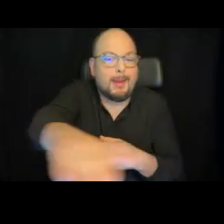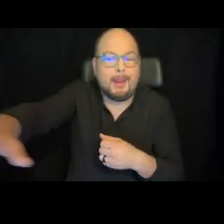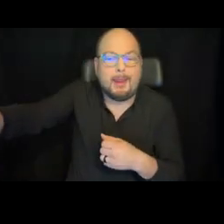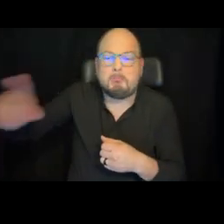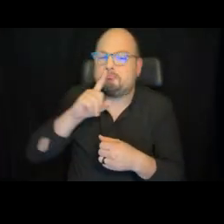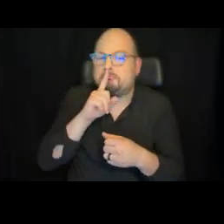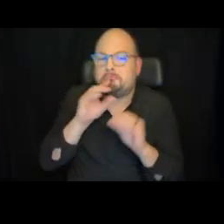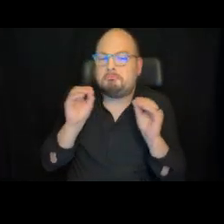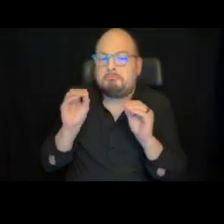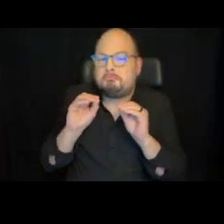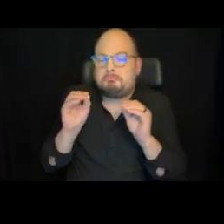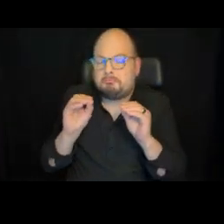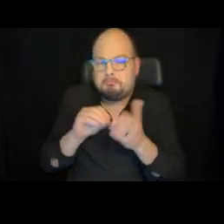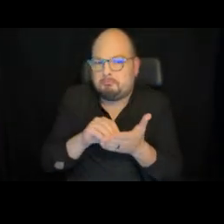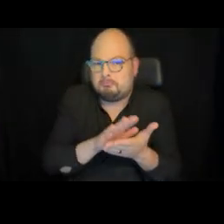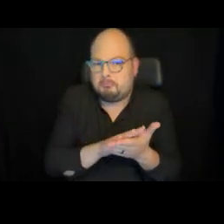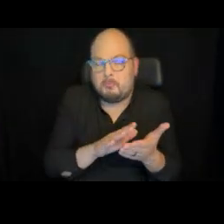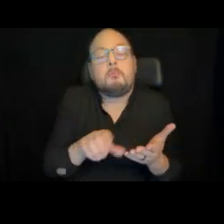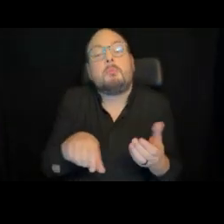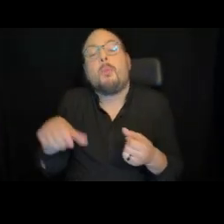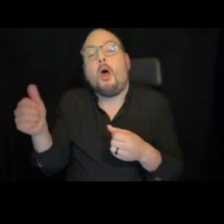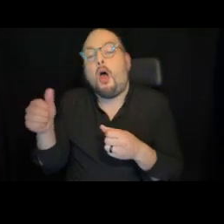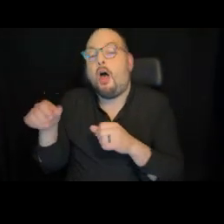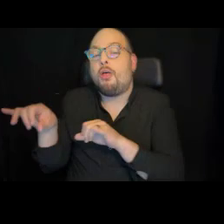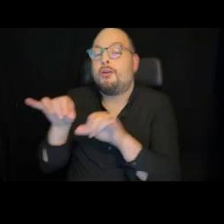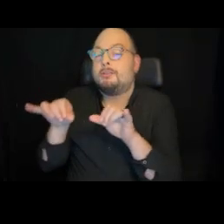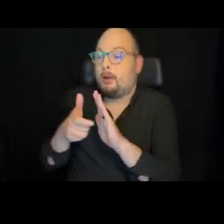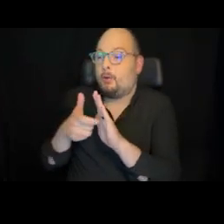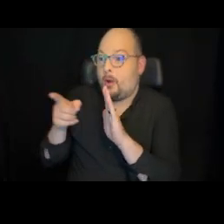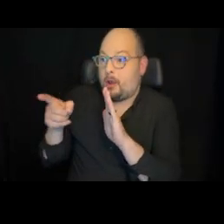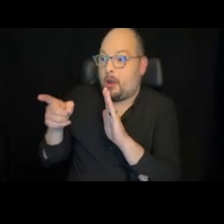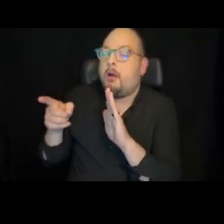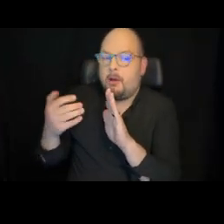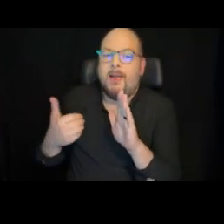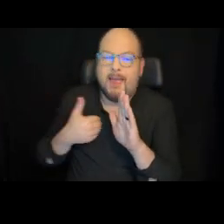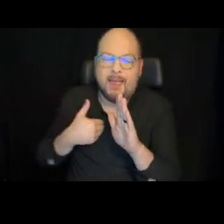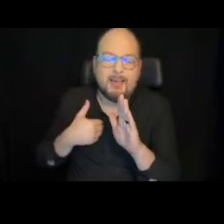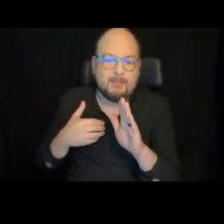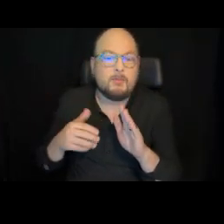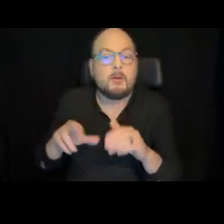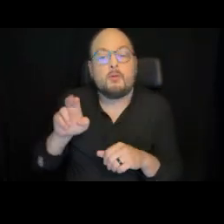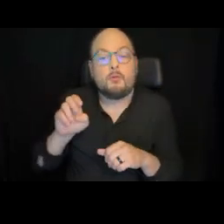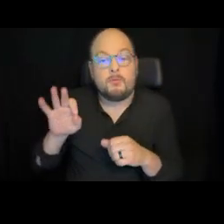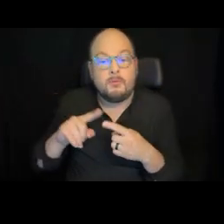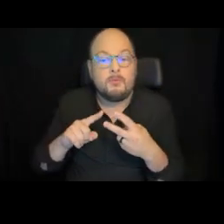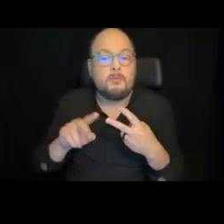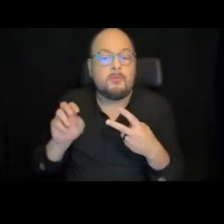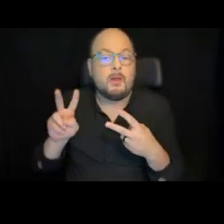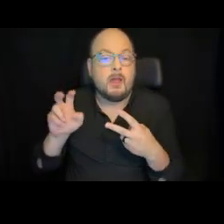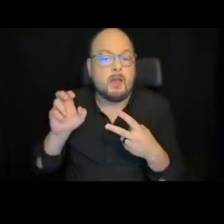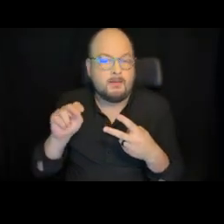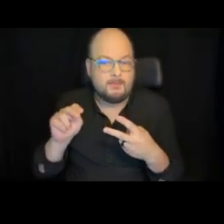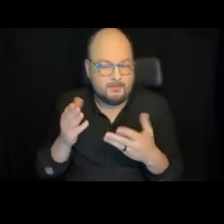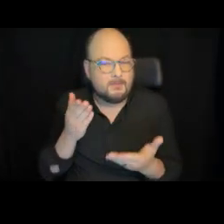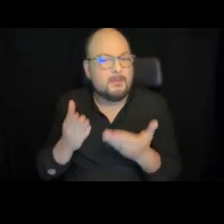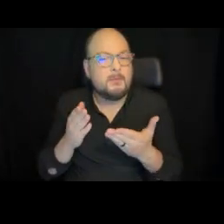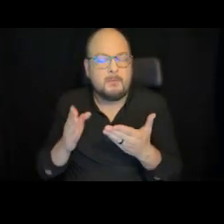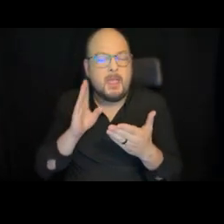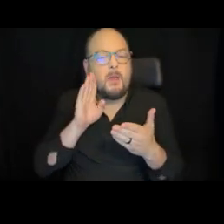used by other standards are a great point of reference. Refrigerators and ovens may project beyond standard kitchen